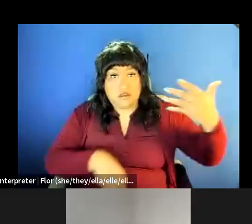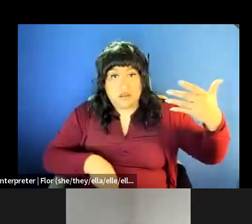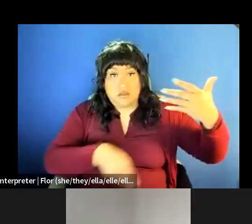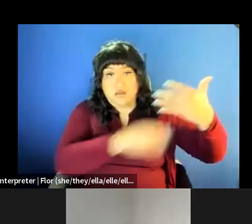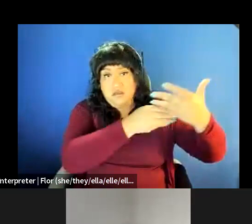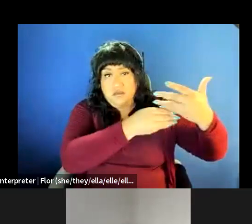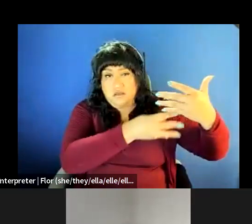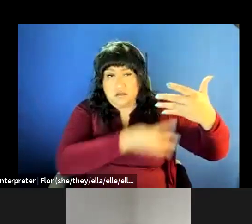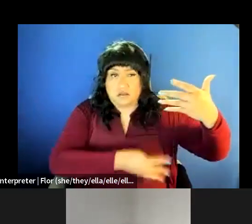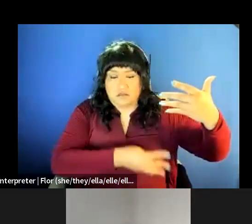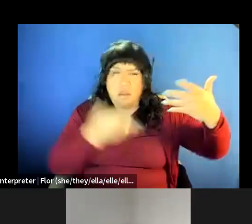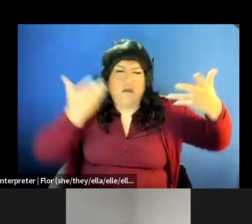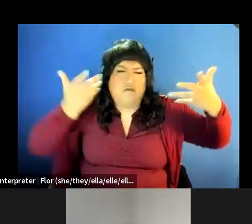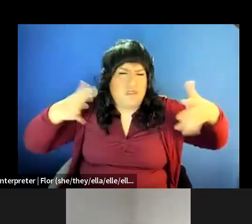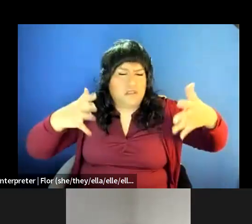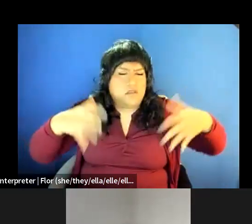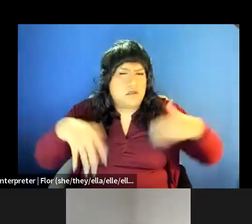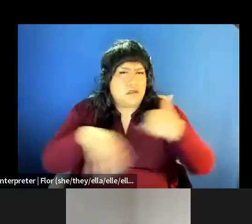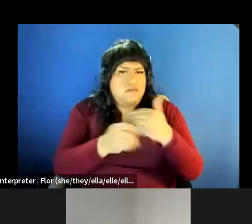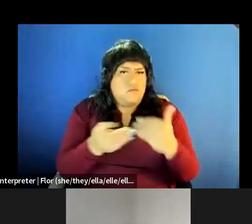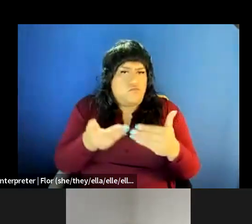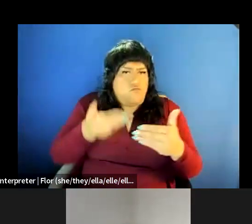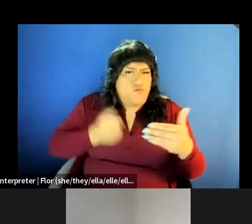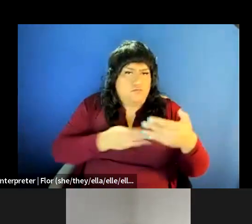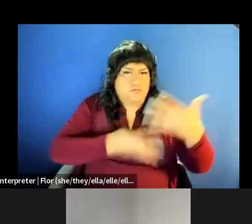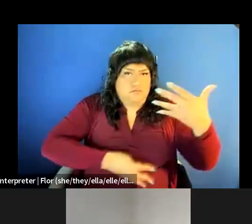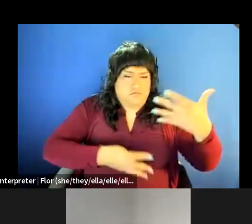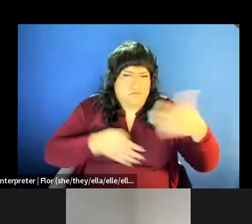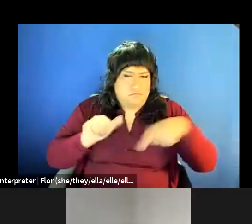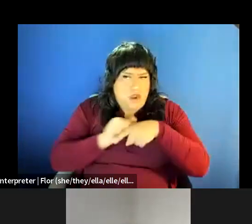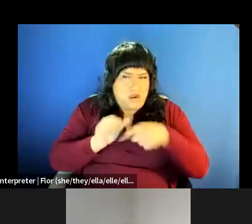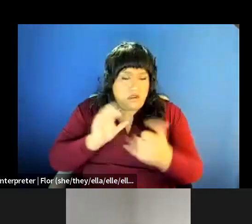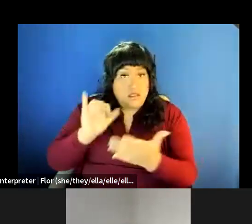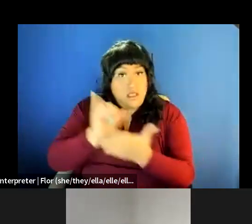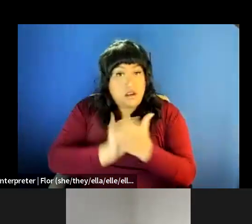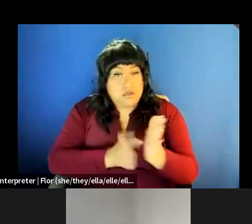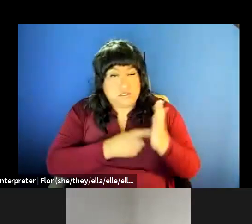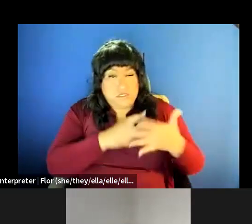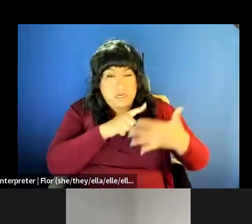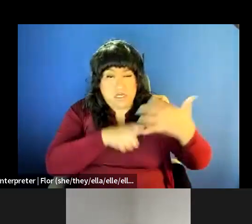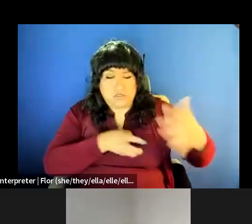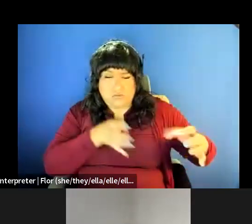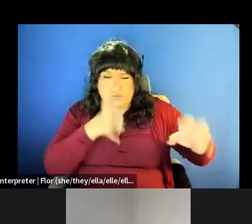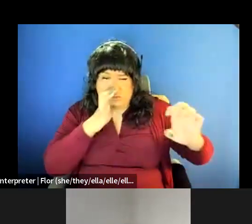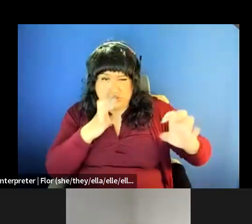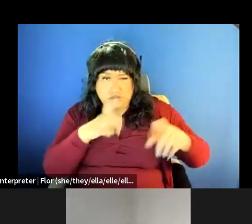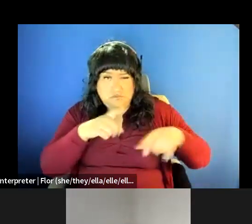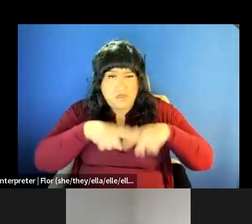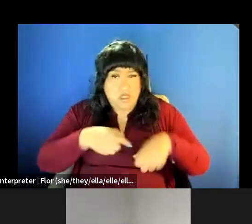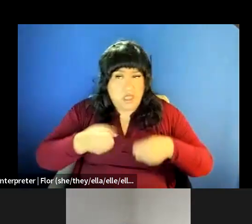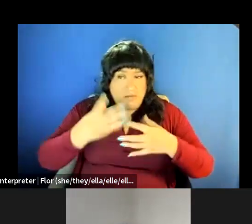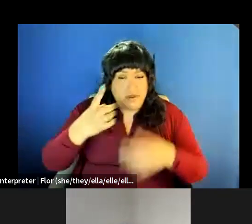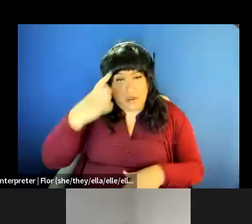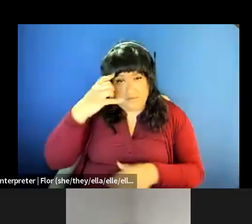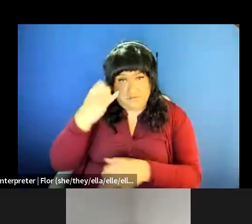expanded the criteria, by the way. I mean, in practice, the criteria was quite strict in terms of how many hospitalizations you've had to